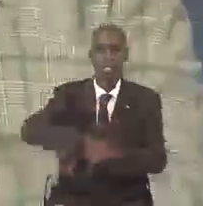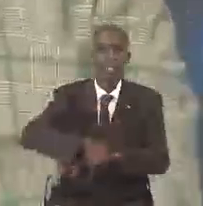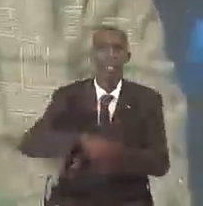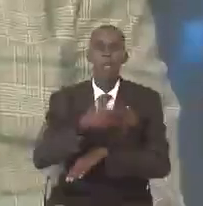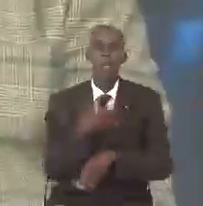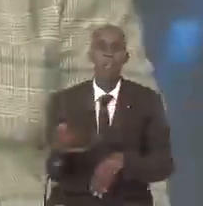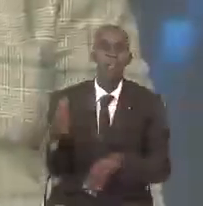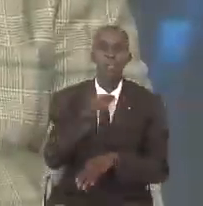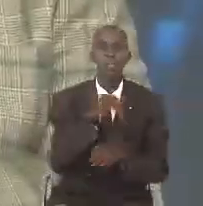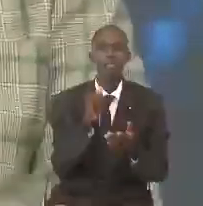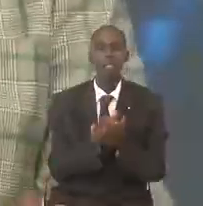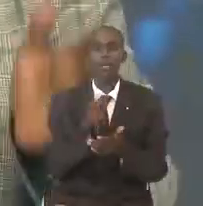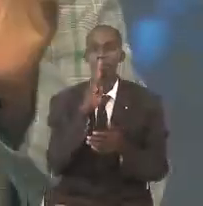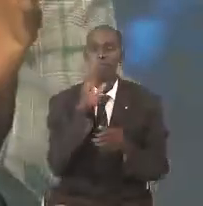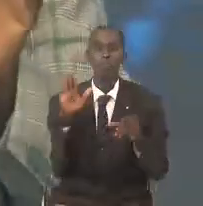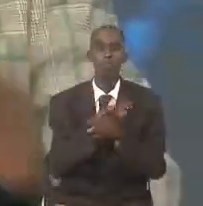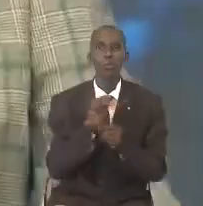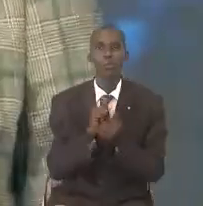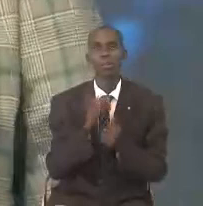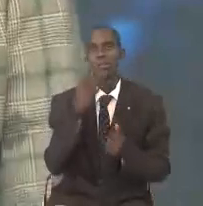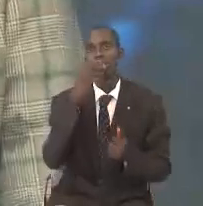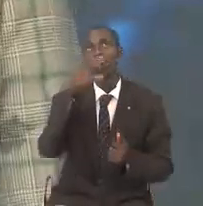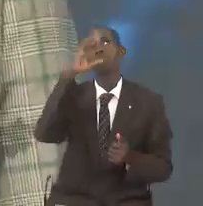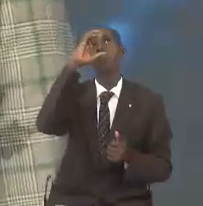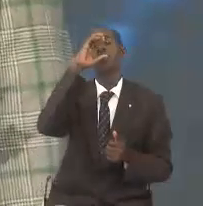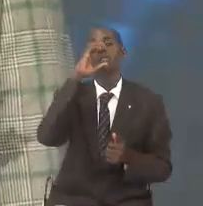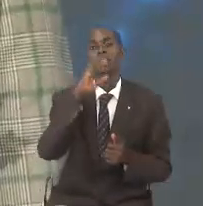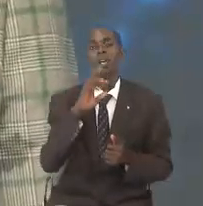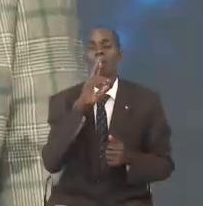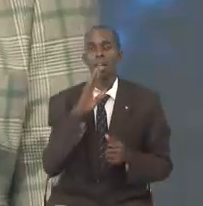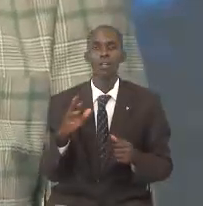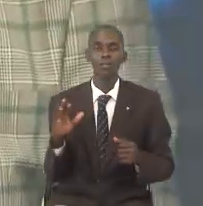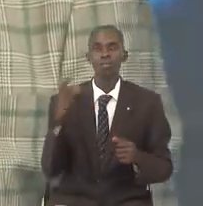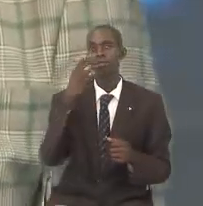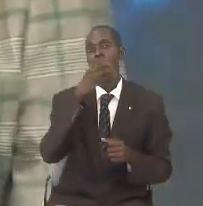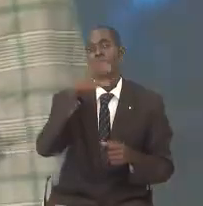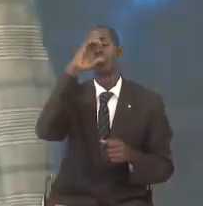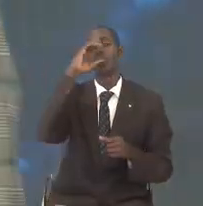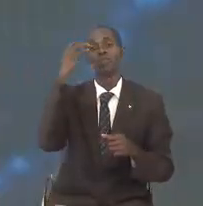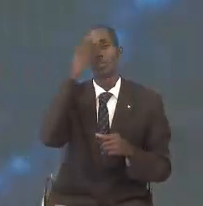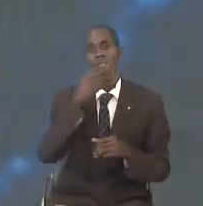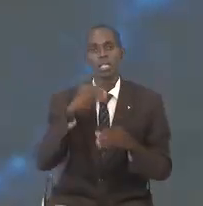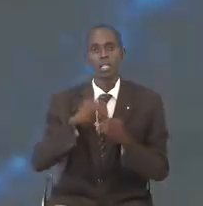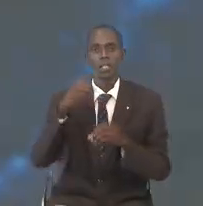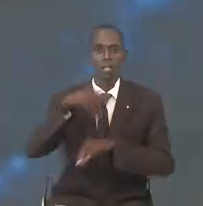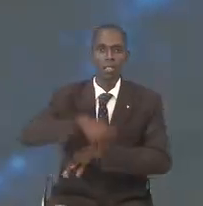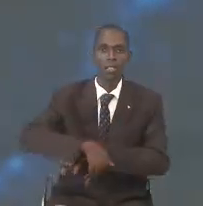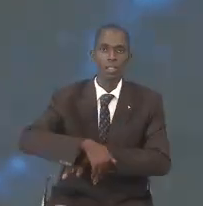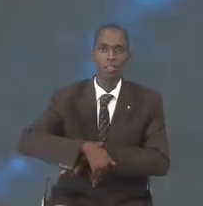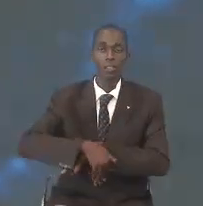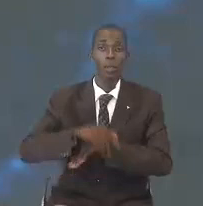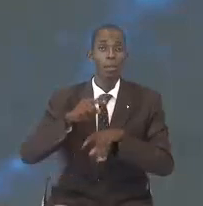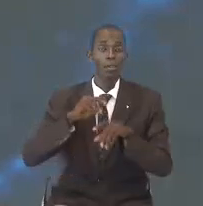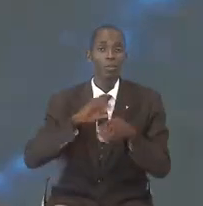that be drunken are drunken in the night. Verse 8, but let